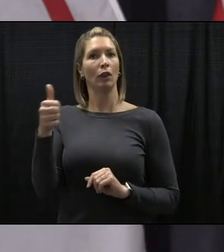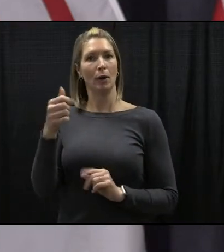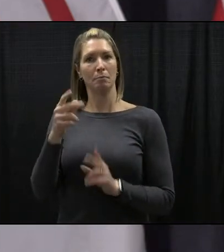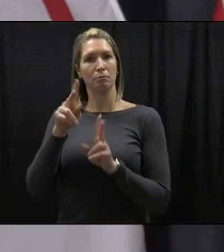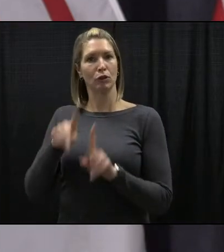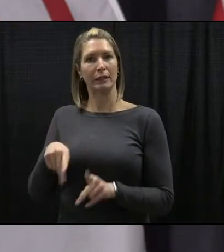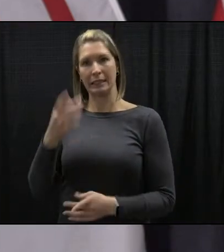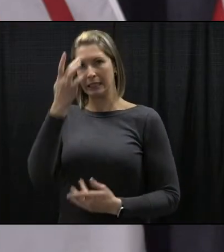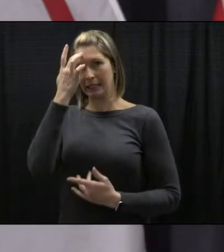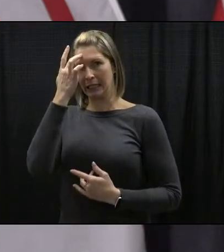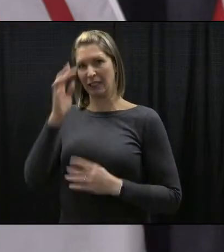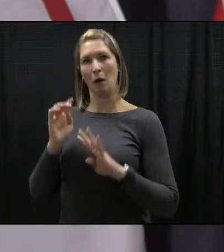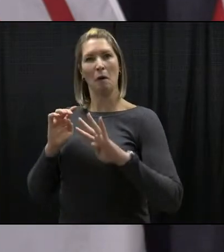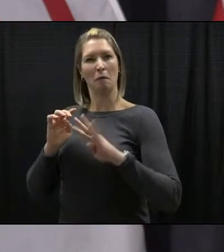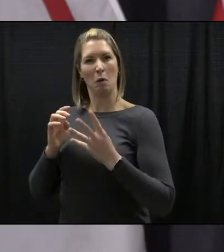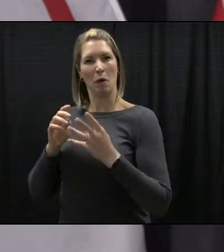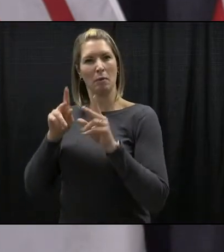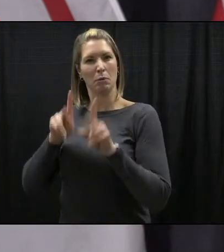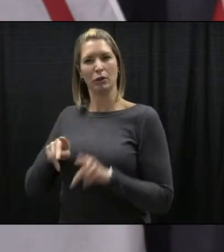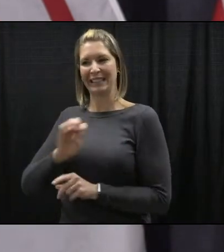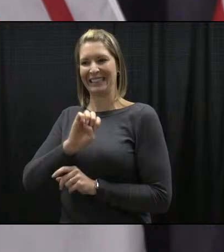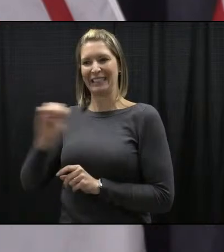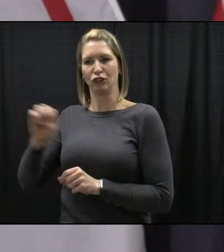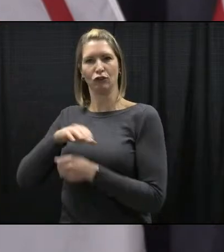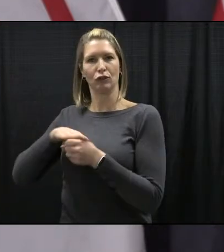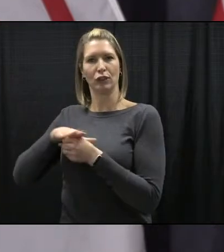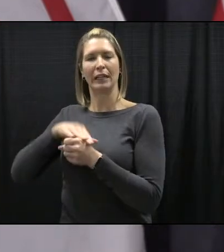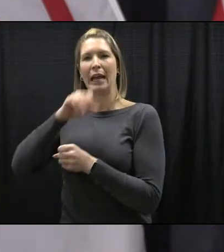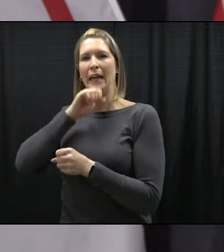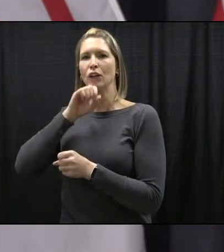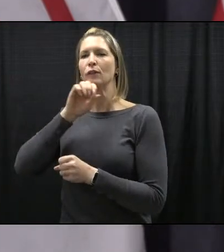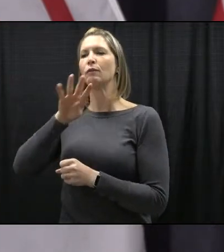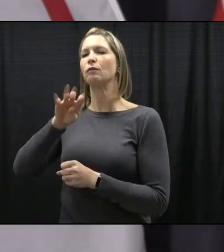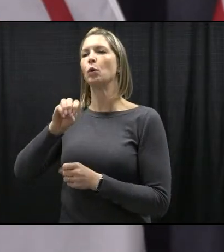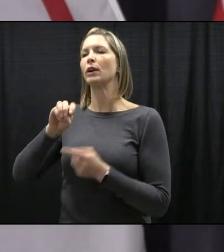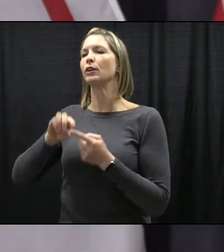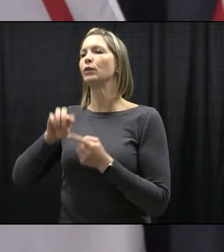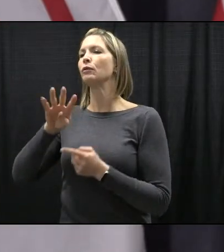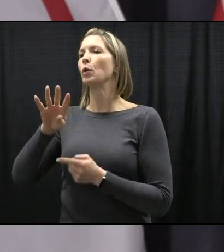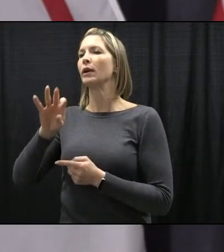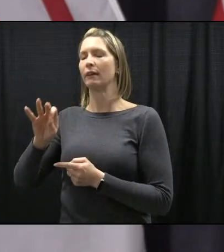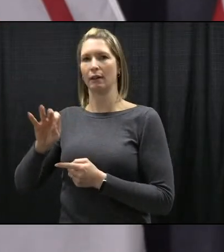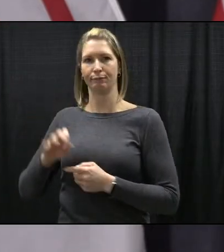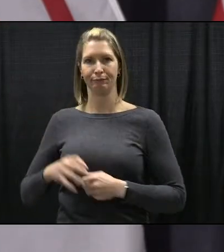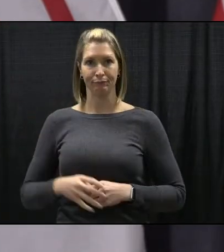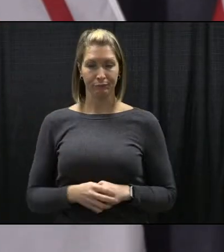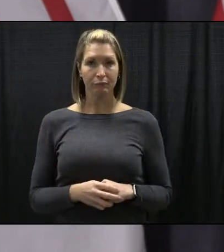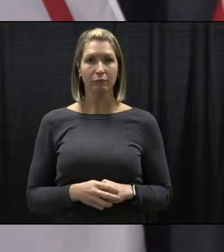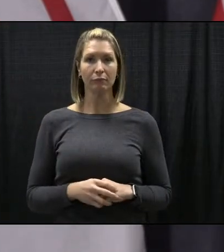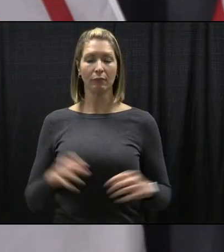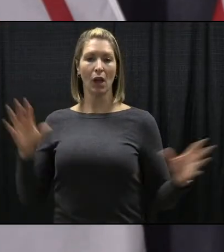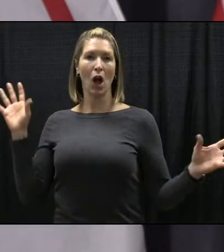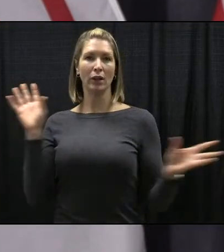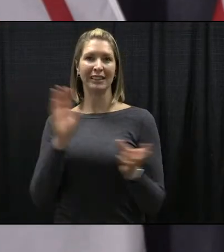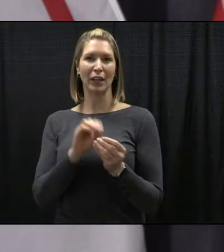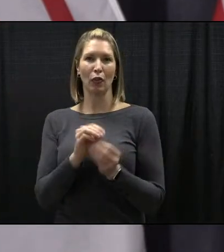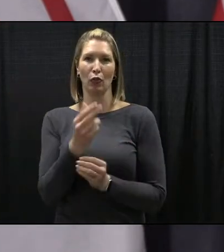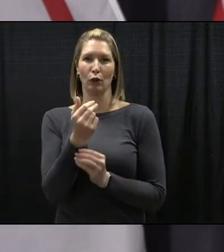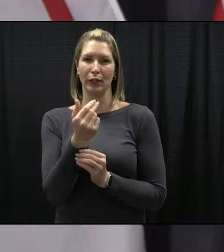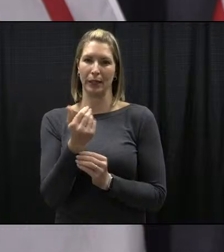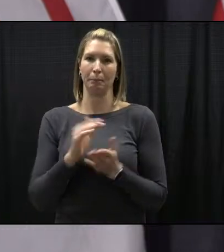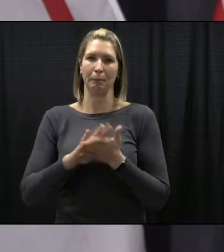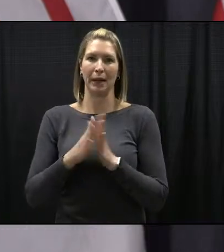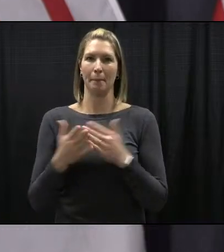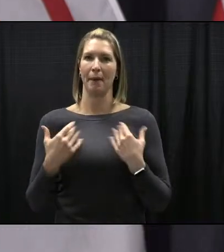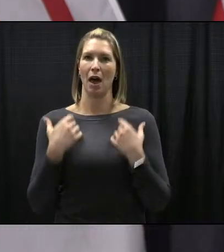the Eastern Health region between the ages of 40 and 49. Excuse me. There have been 13 new recoveries, leaving 22